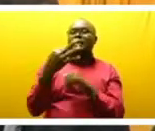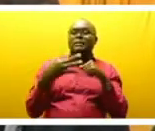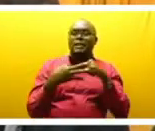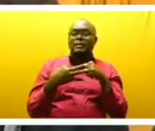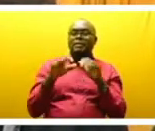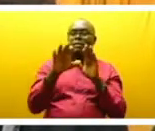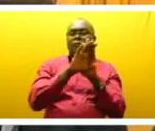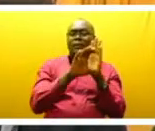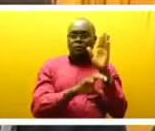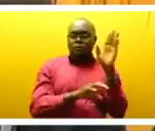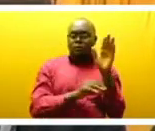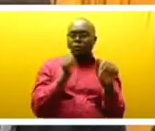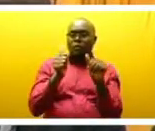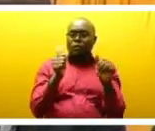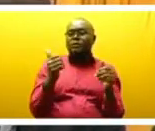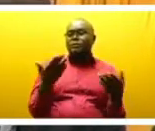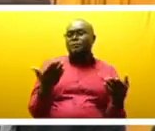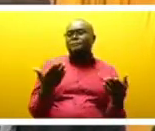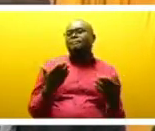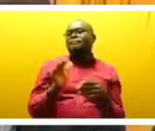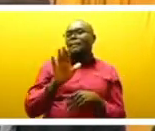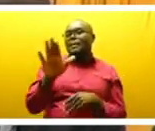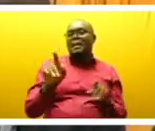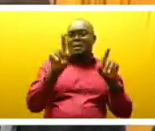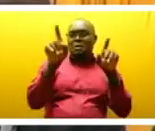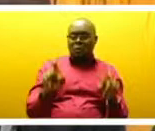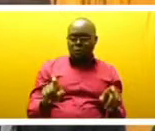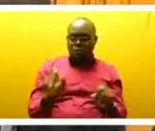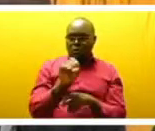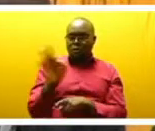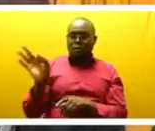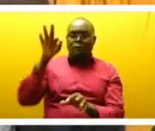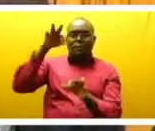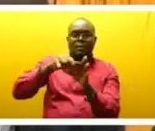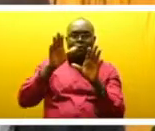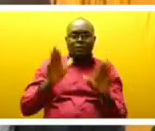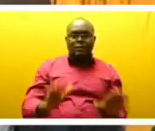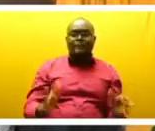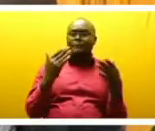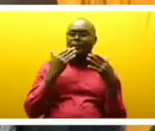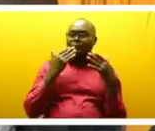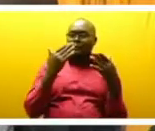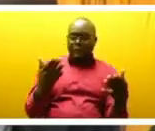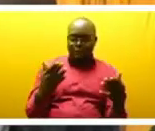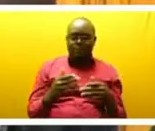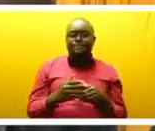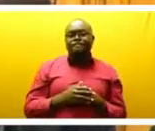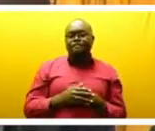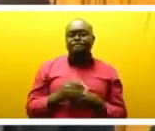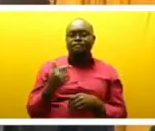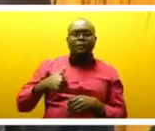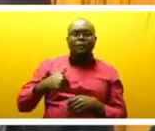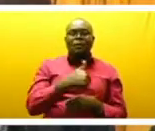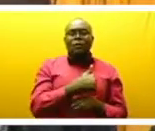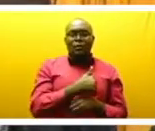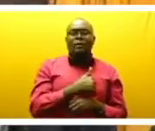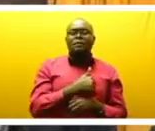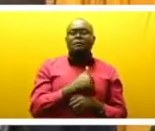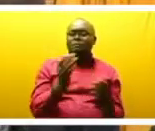Constitution, which is the expression of the voter? Thank you, and we prayerfully